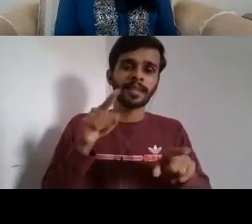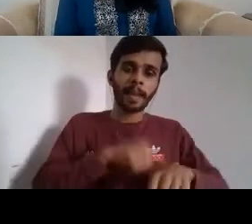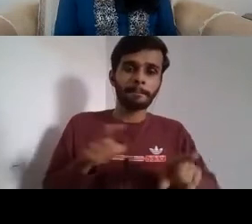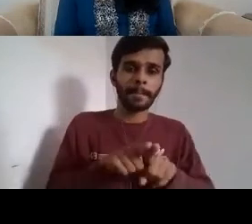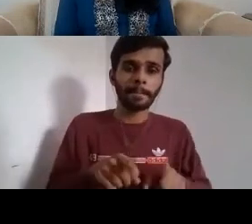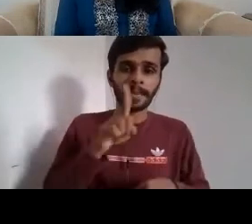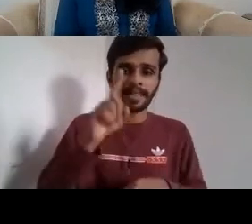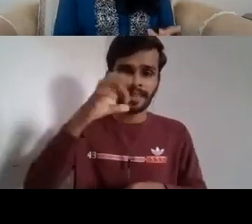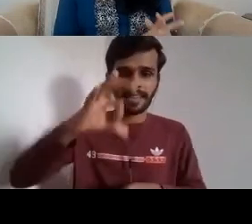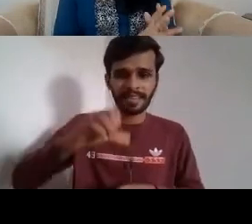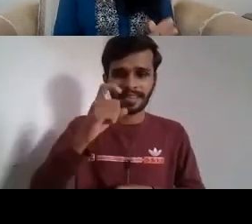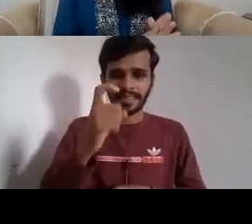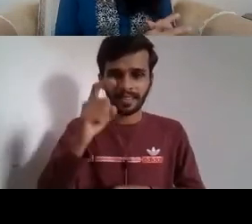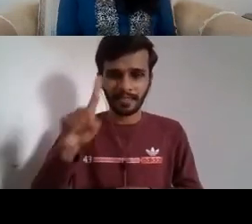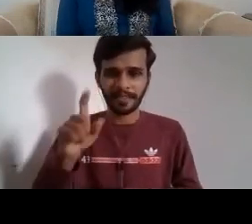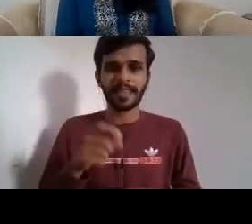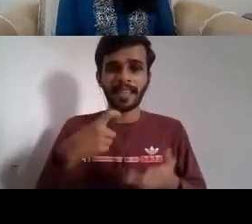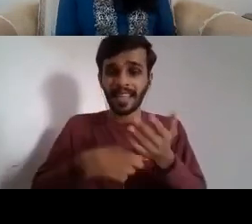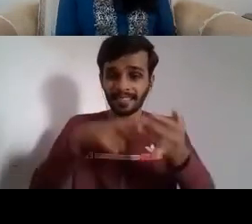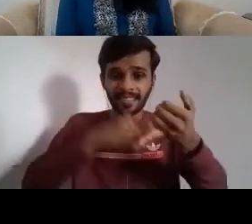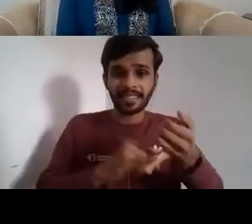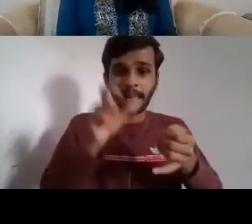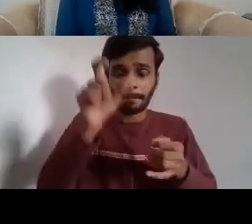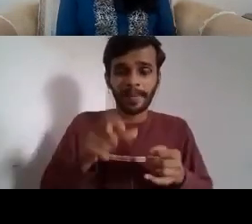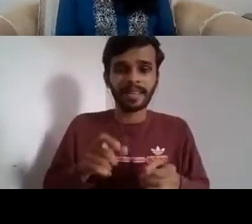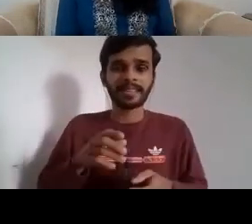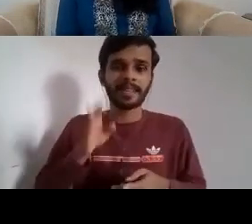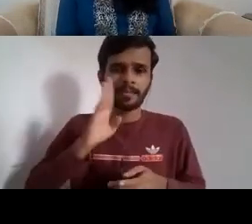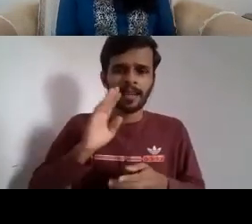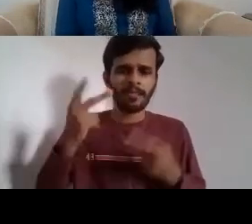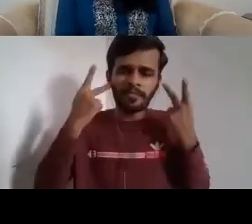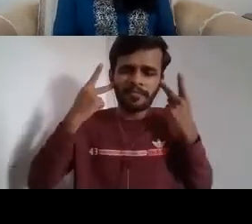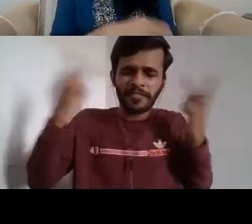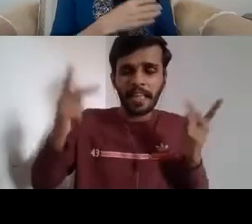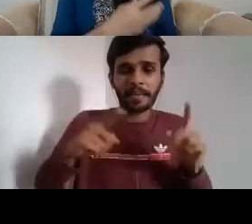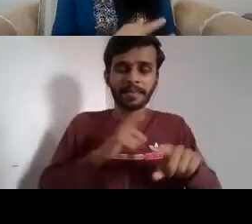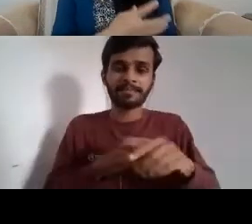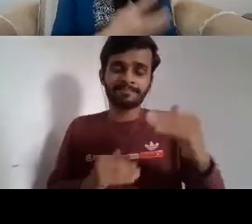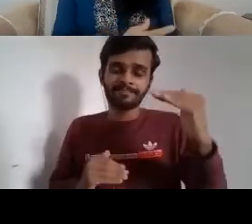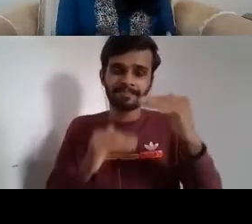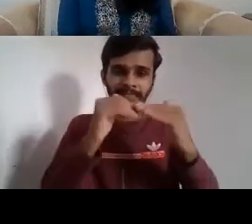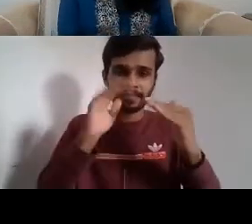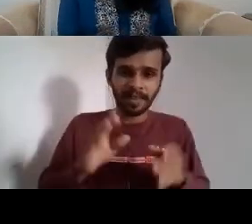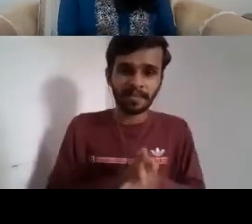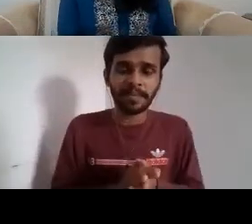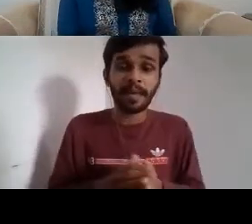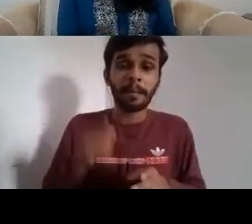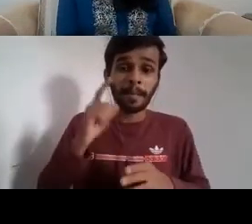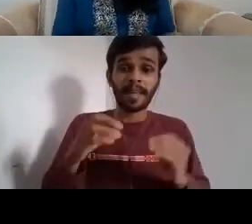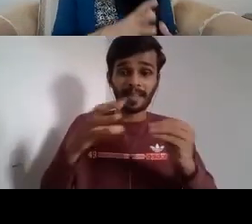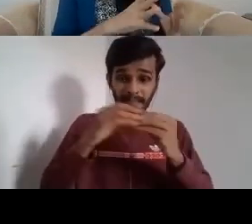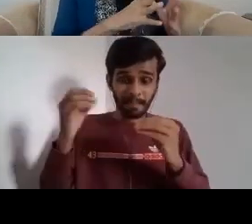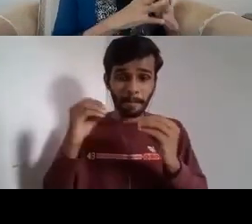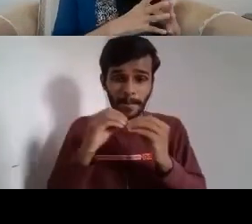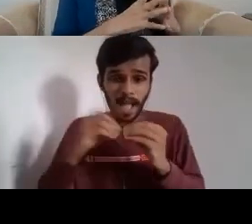1971, Ravi Shankar was at the peak of his career when Bangladesh Liberation War left the country in shambles.